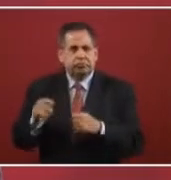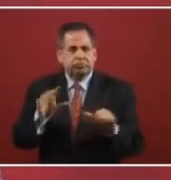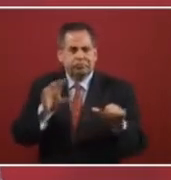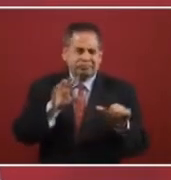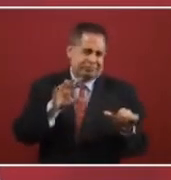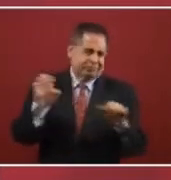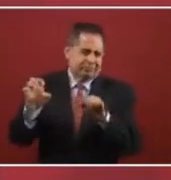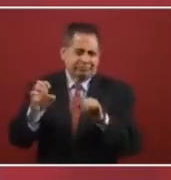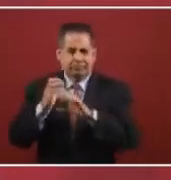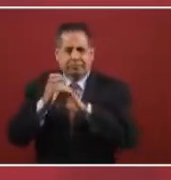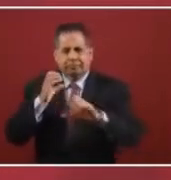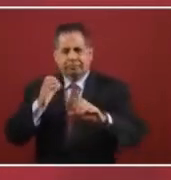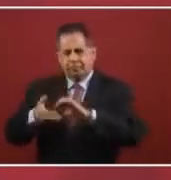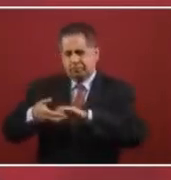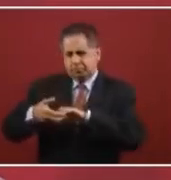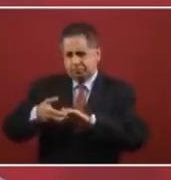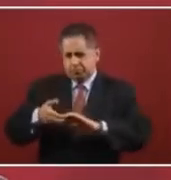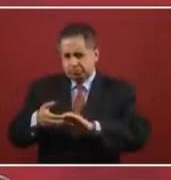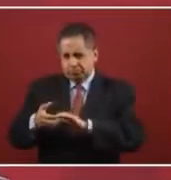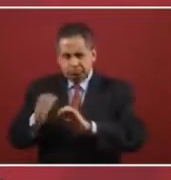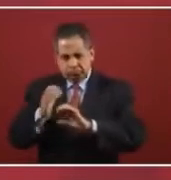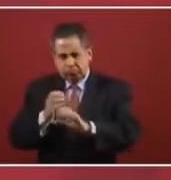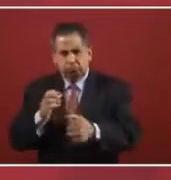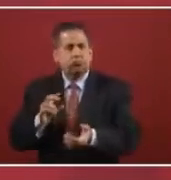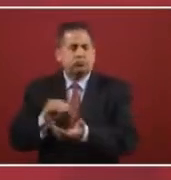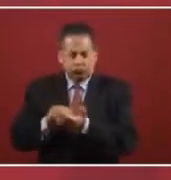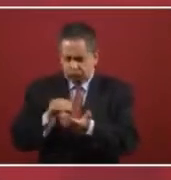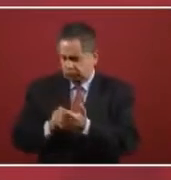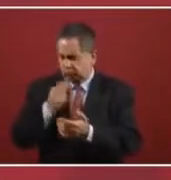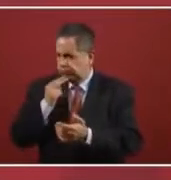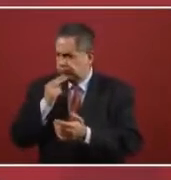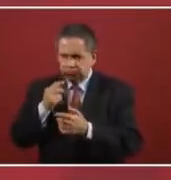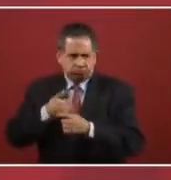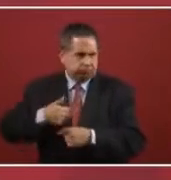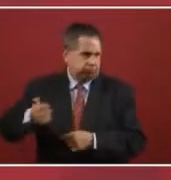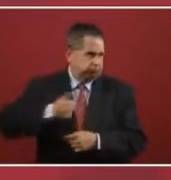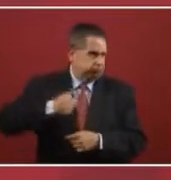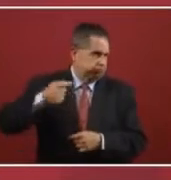600 pipes. For 600 pipes that are functioning.